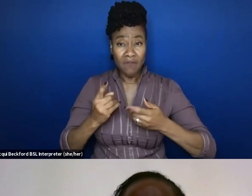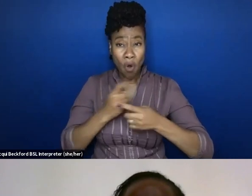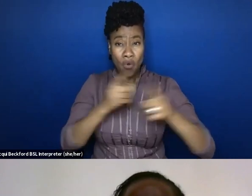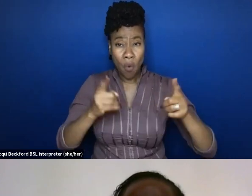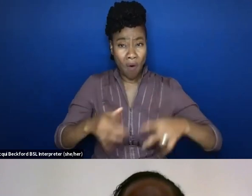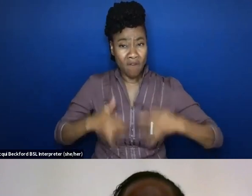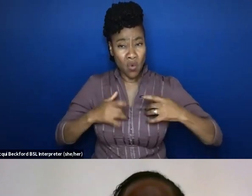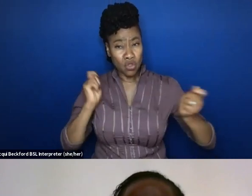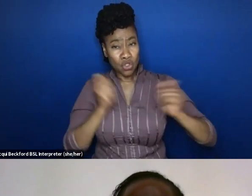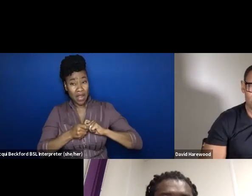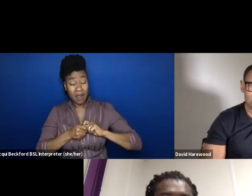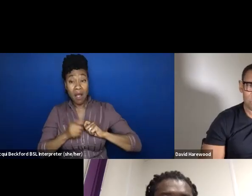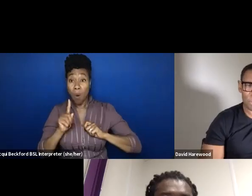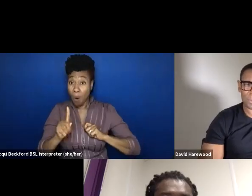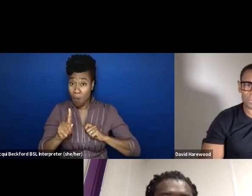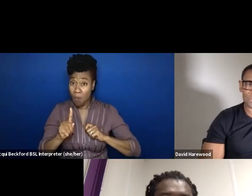completely out of control.